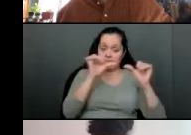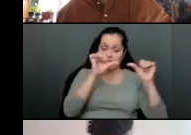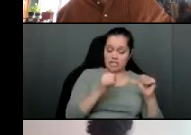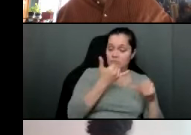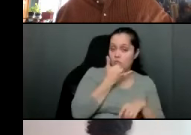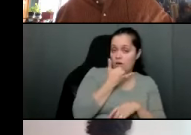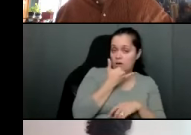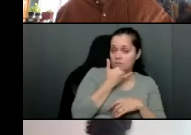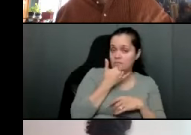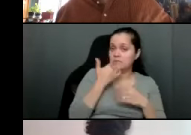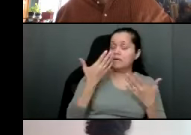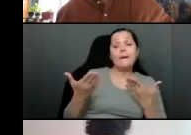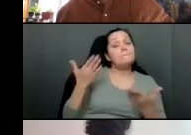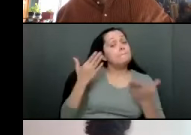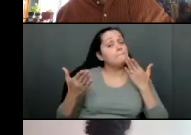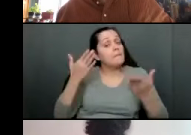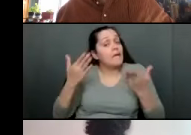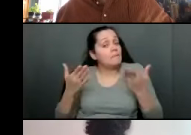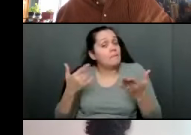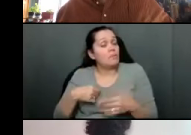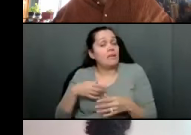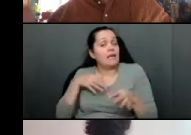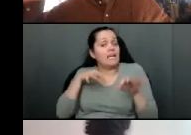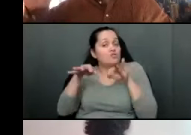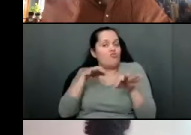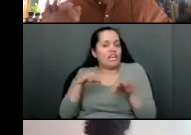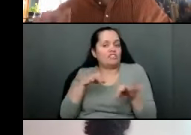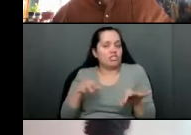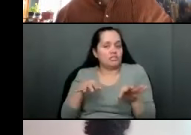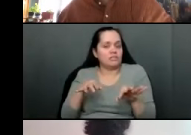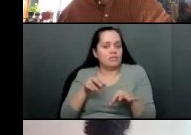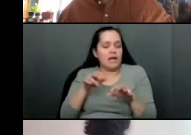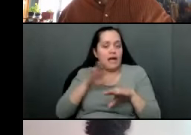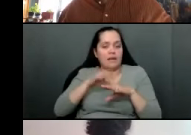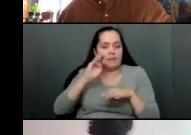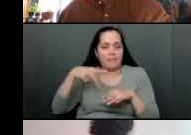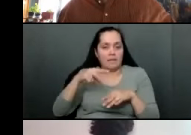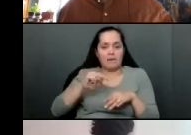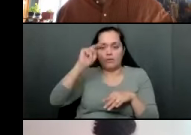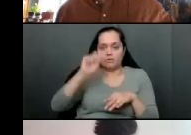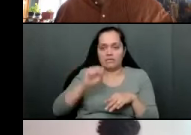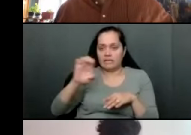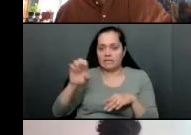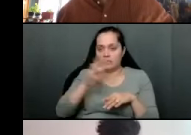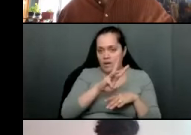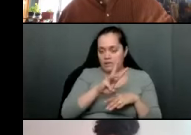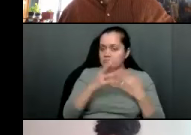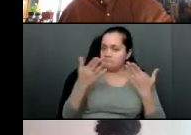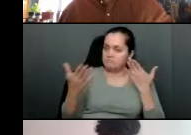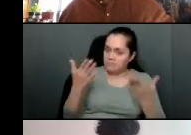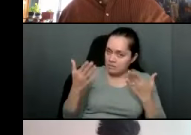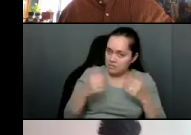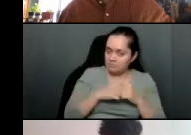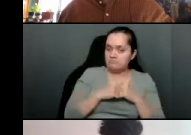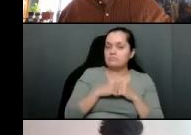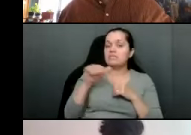wrong. Maybe we'd like directions on the map to be correct. Then something else